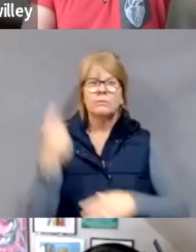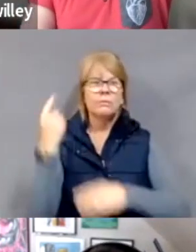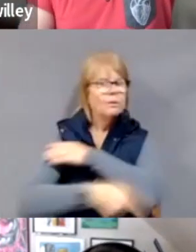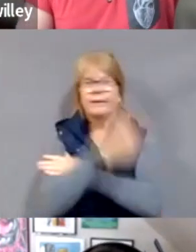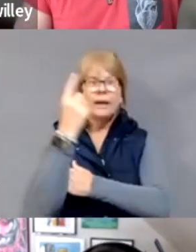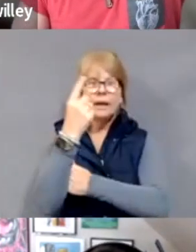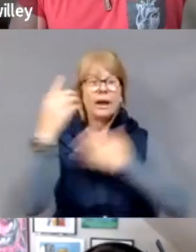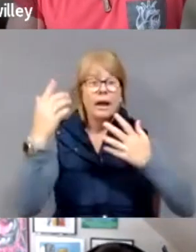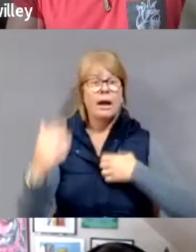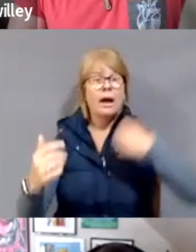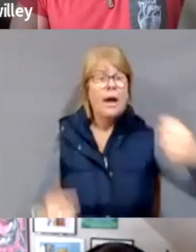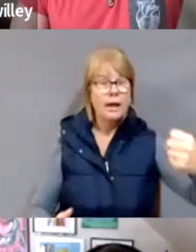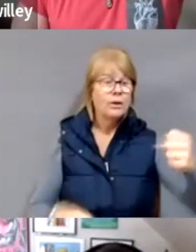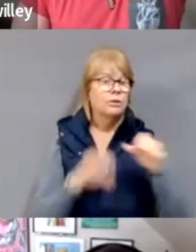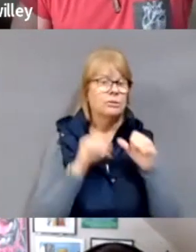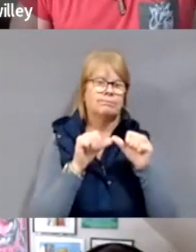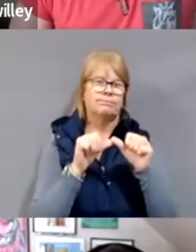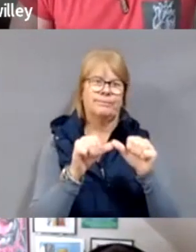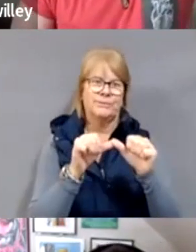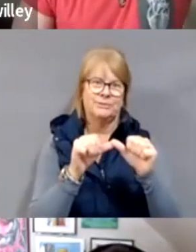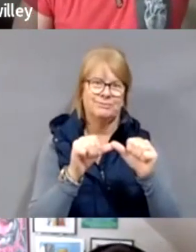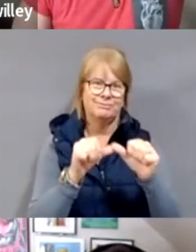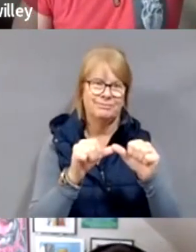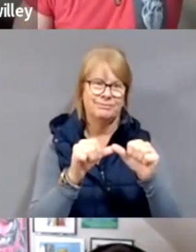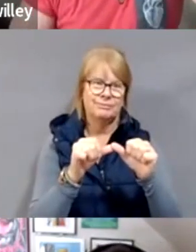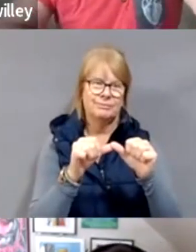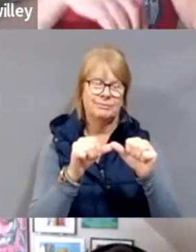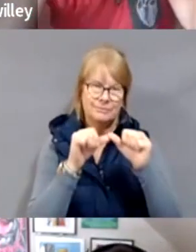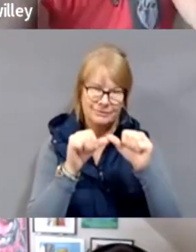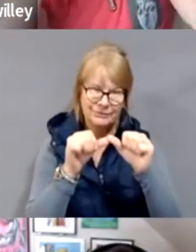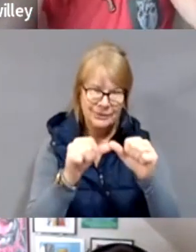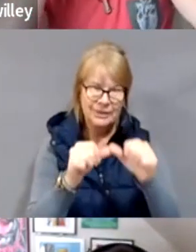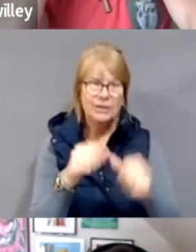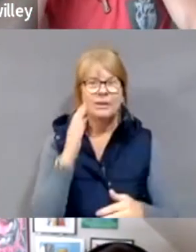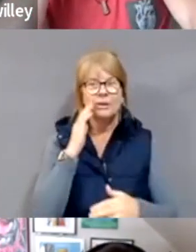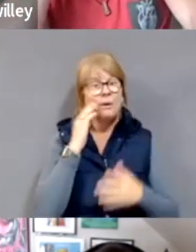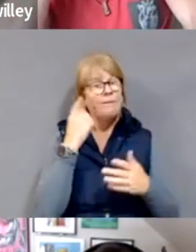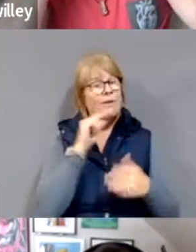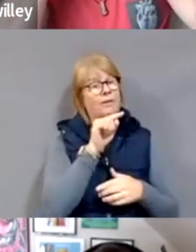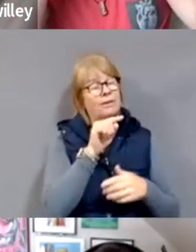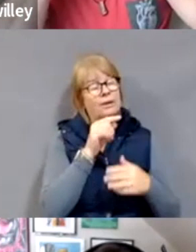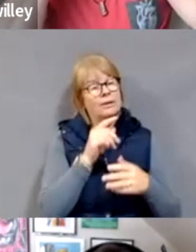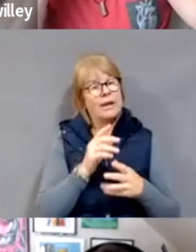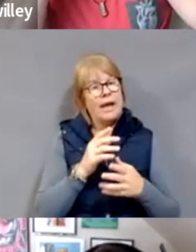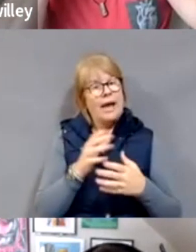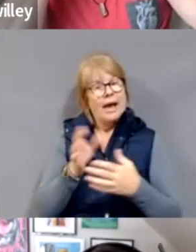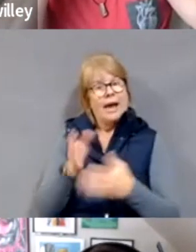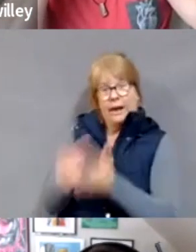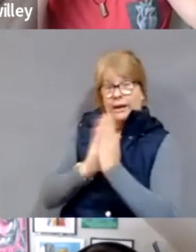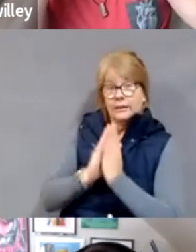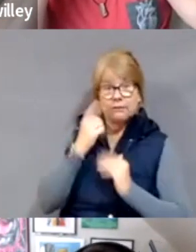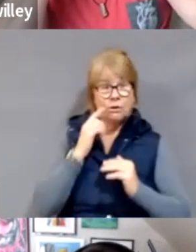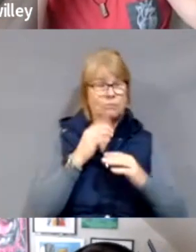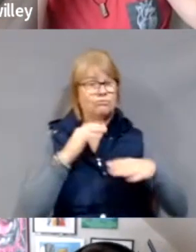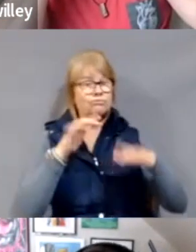Just persistence. The request for tapes, I would say, is a really high volume because it just